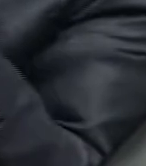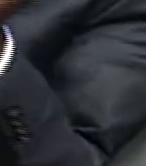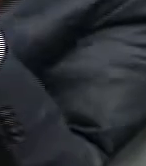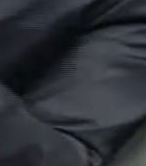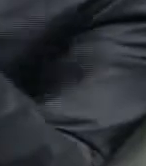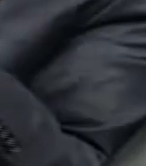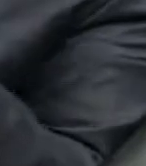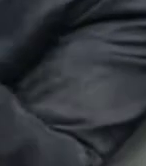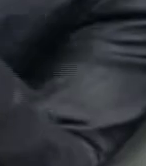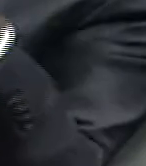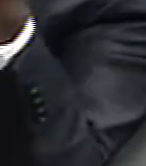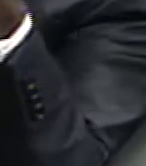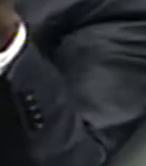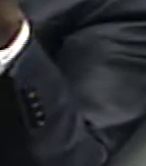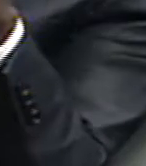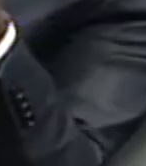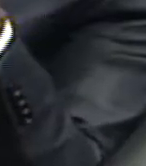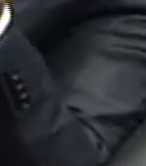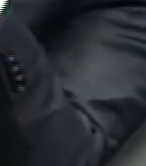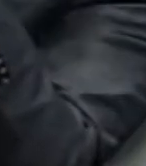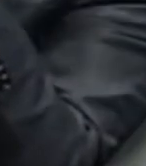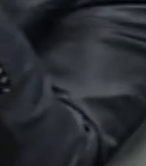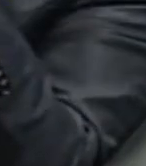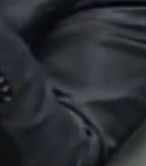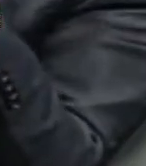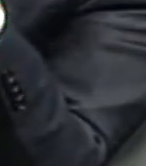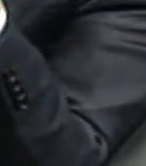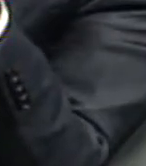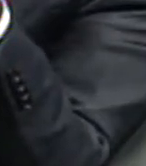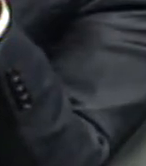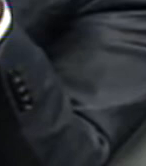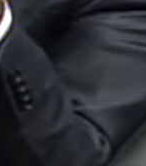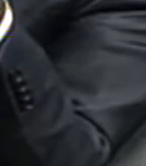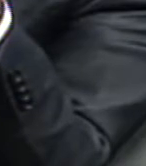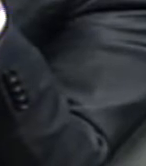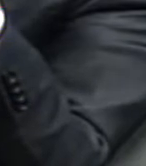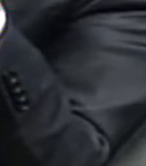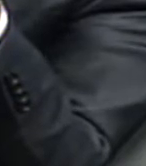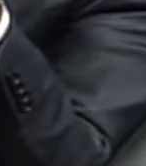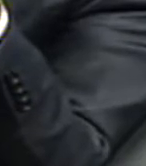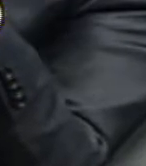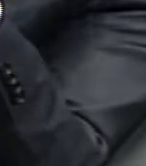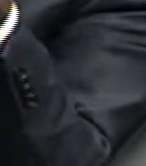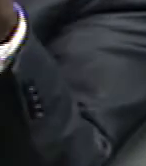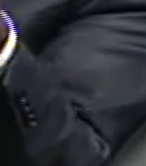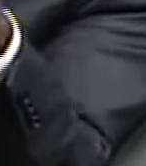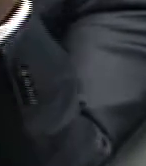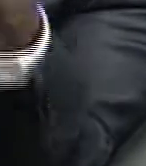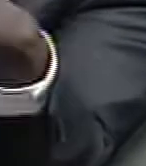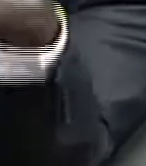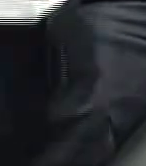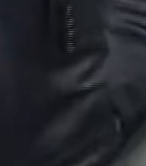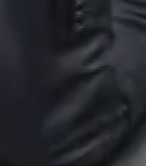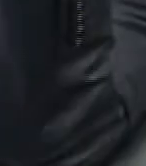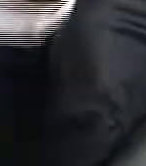agreeing with some principles, quote, quote, is because it's not providing for president, deputy, and the deputy prime minister